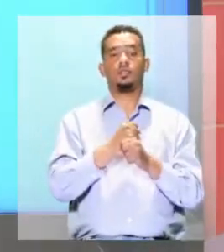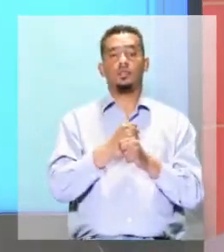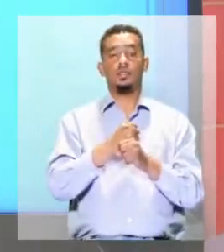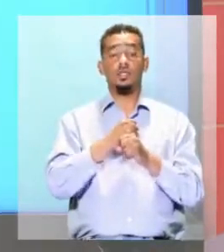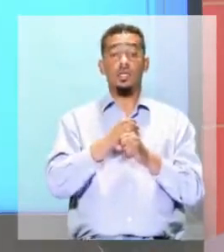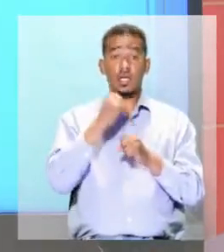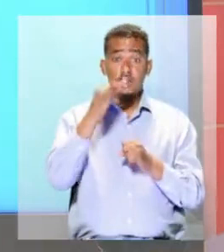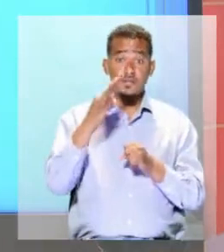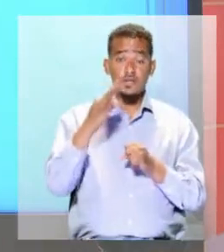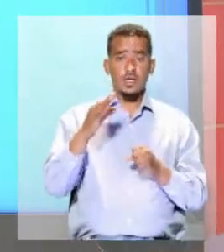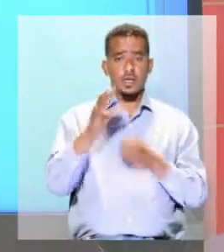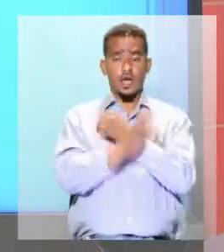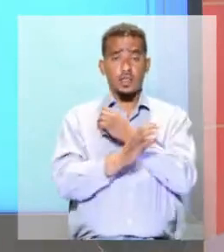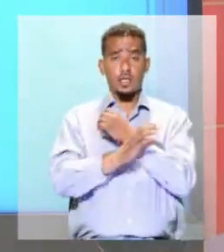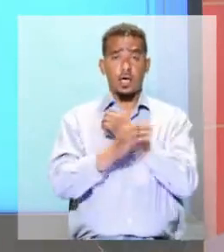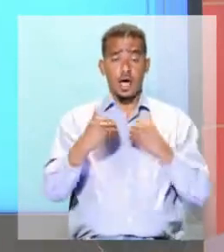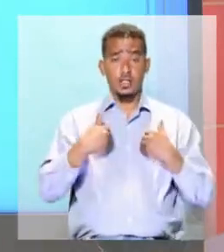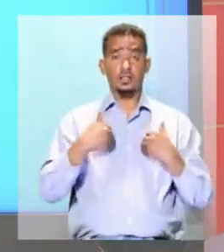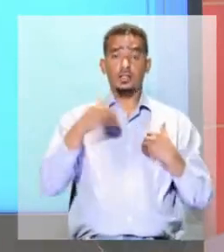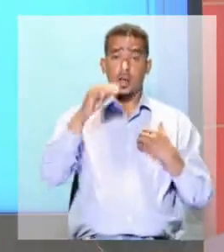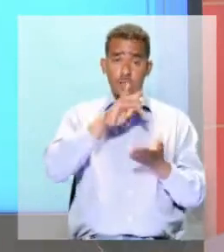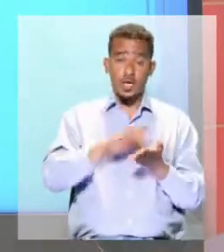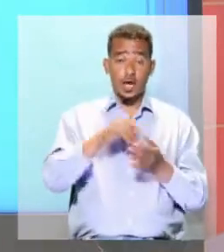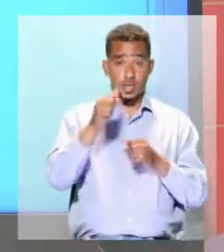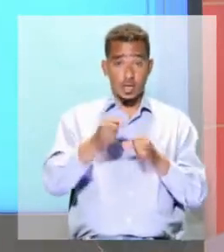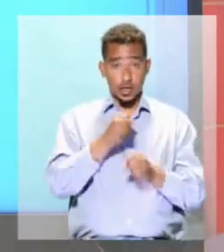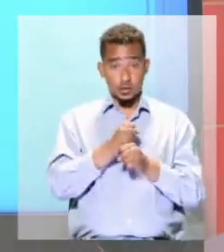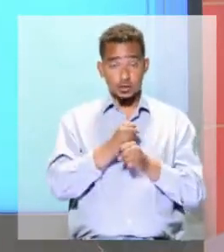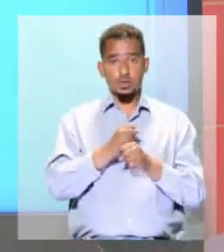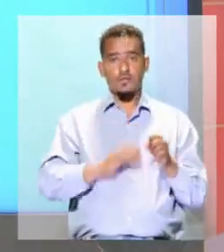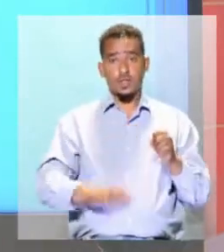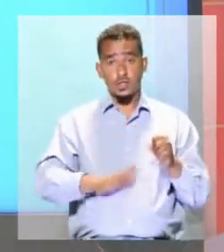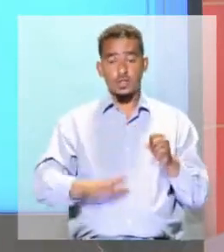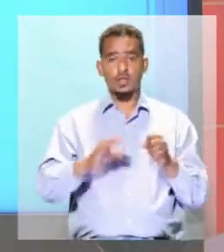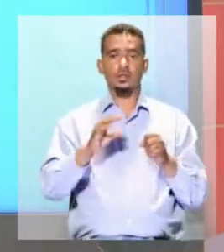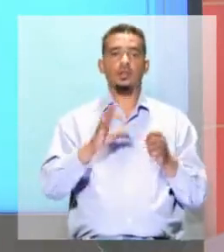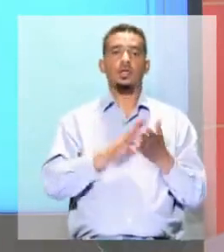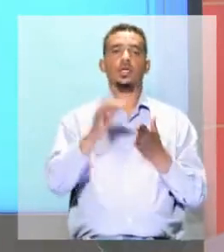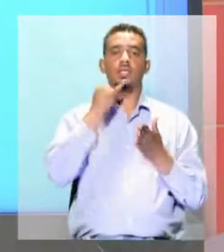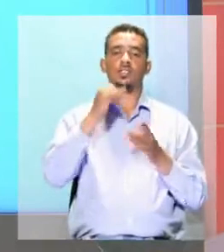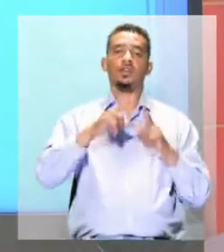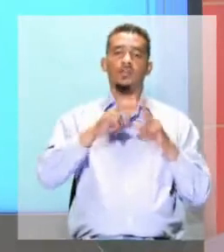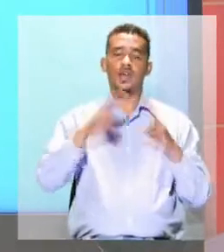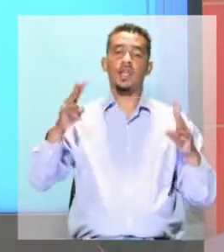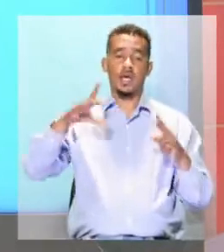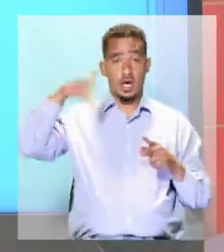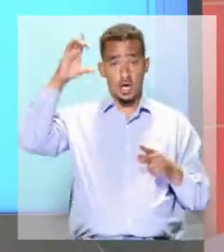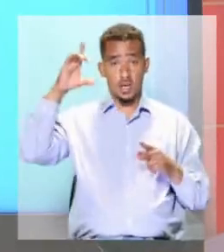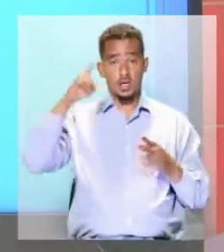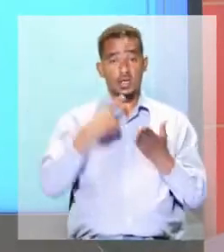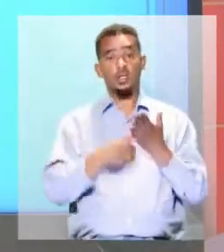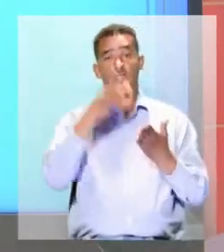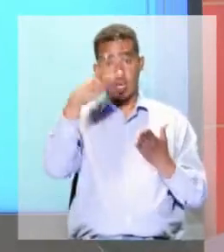country has low median age, the fertility rate, it is very high. The median age of Africa, it